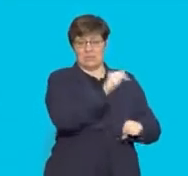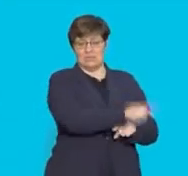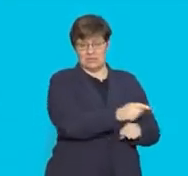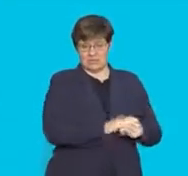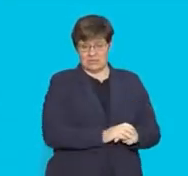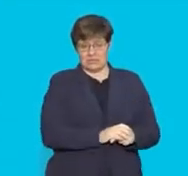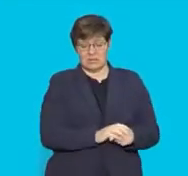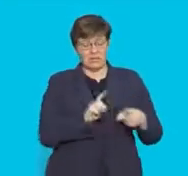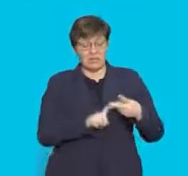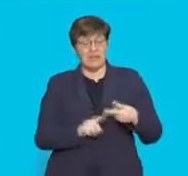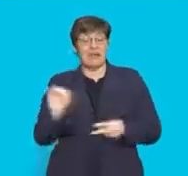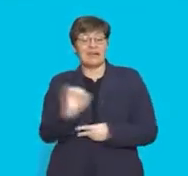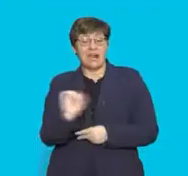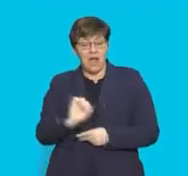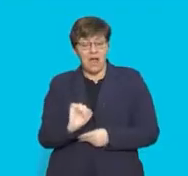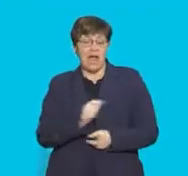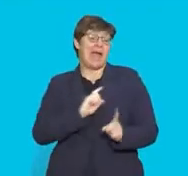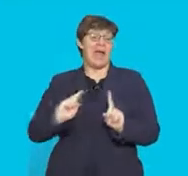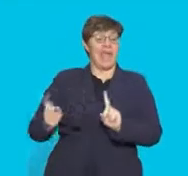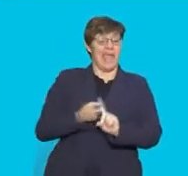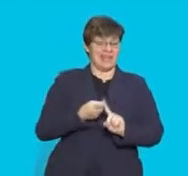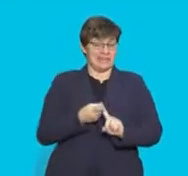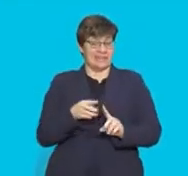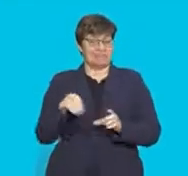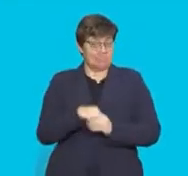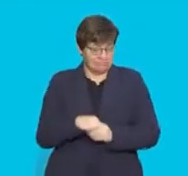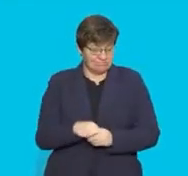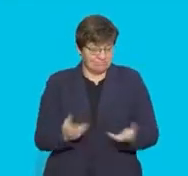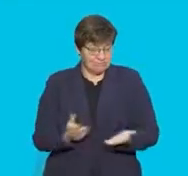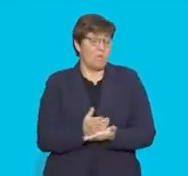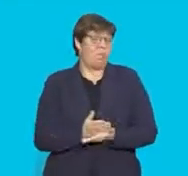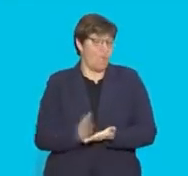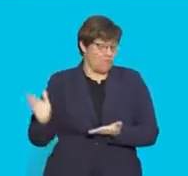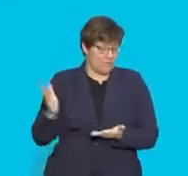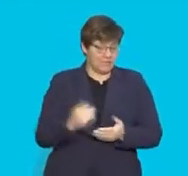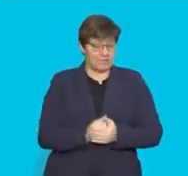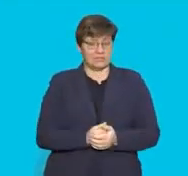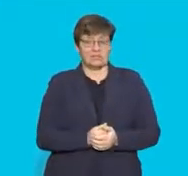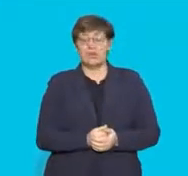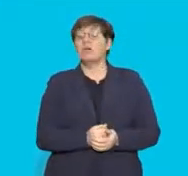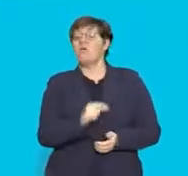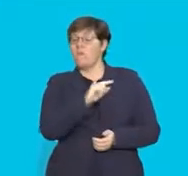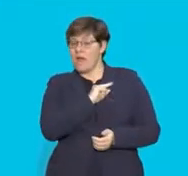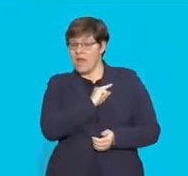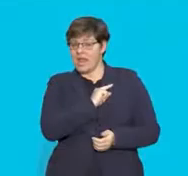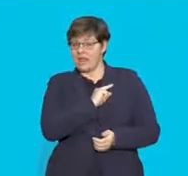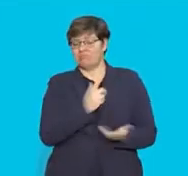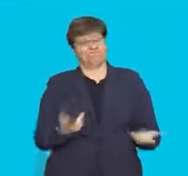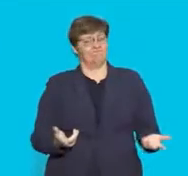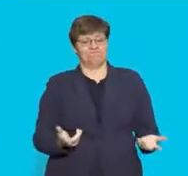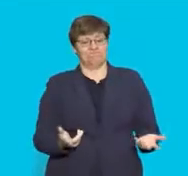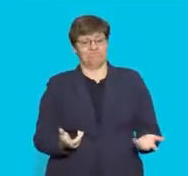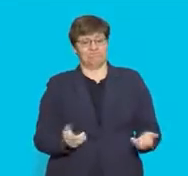The vehicles may have been involved in an accident. It's possible, right? And as a result, it now has to